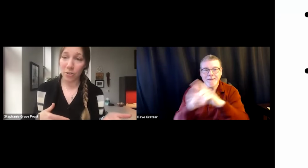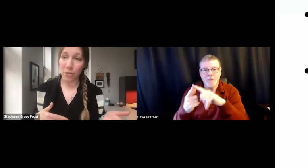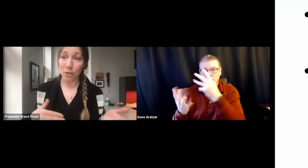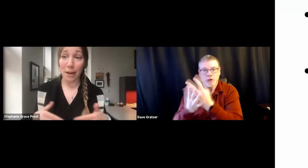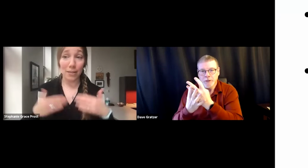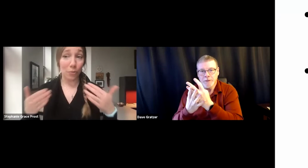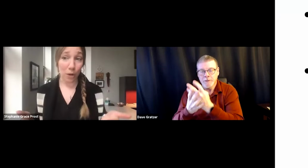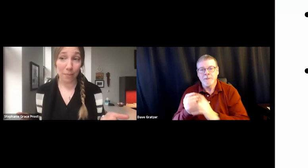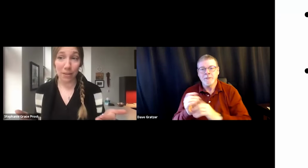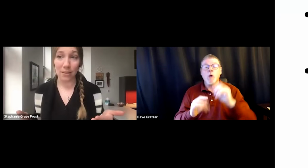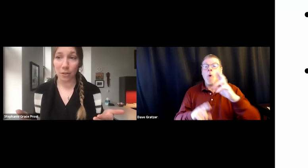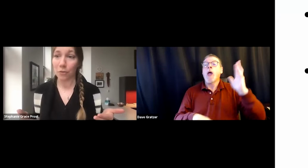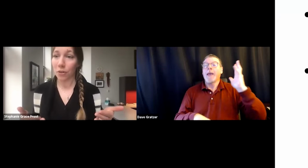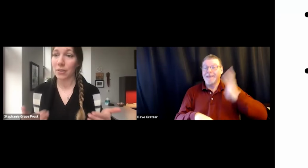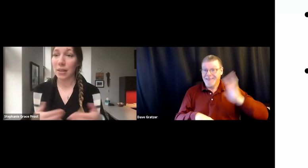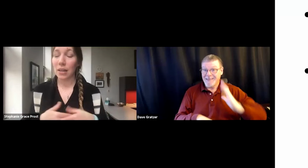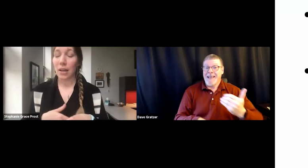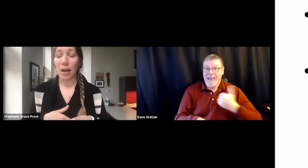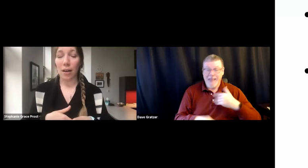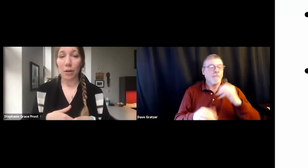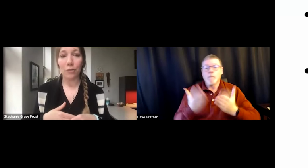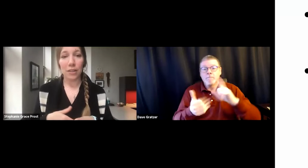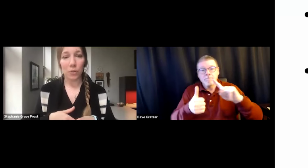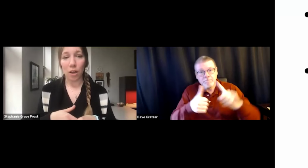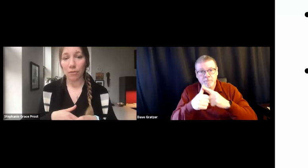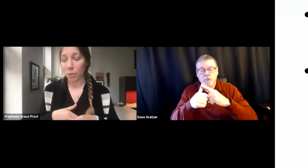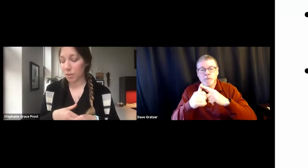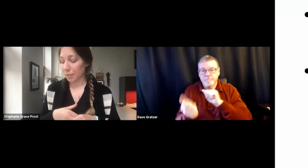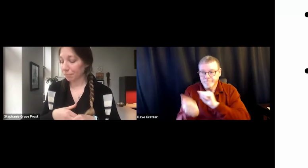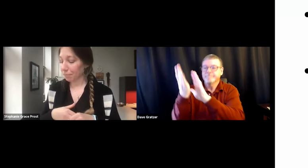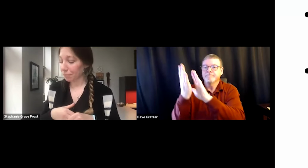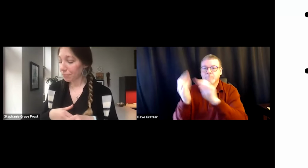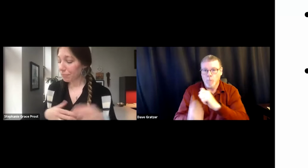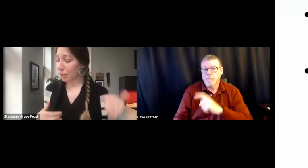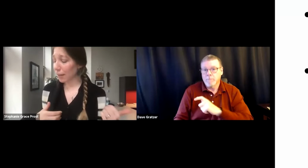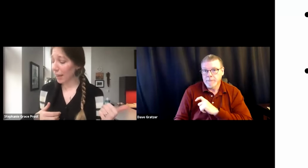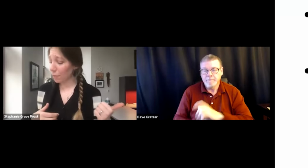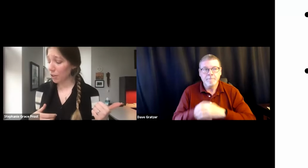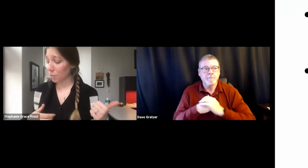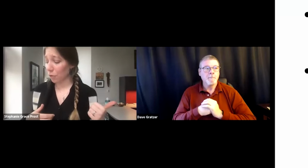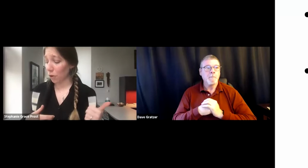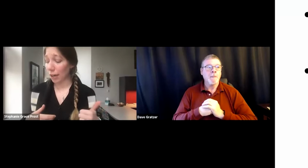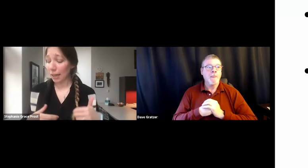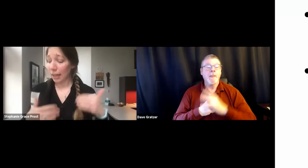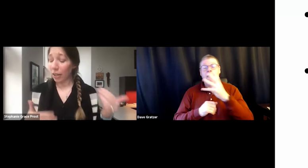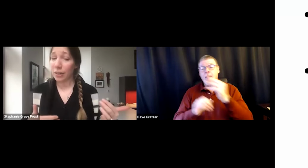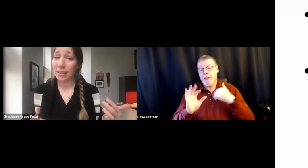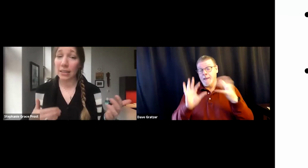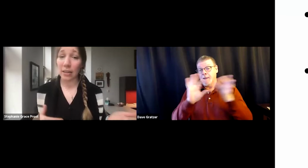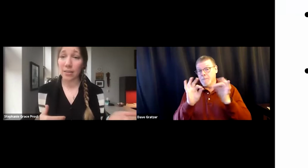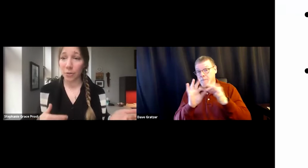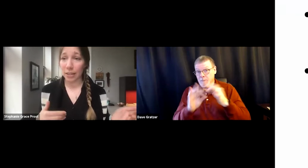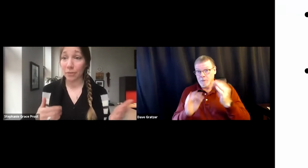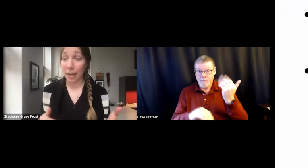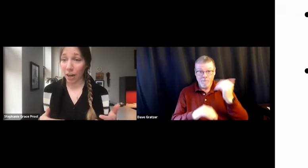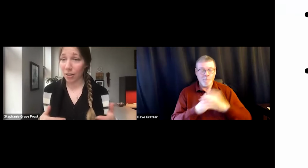an incarceration in the past or perhaps this is their first interface with law enforcement. Like I've mentioned before, increasing